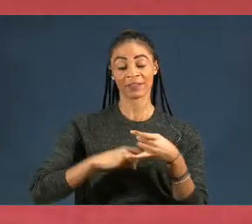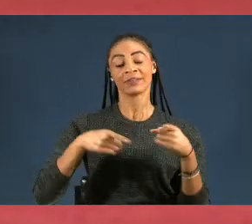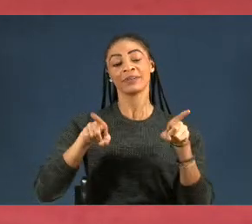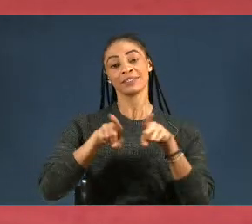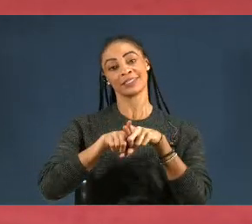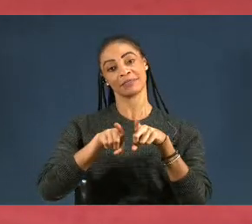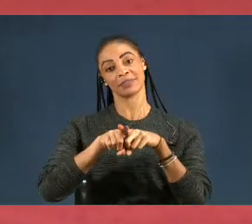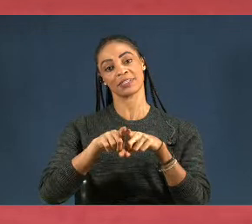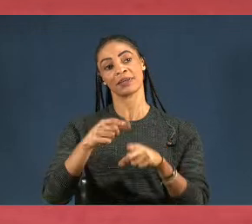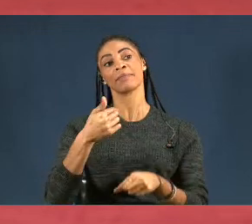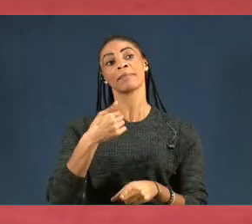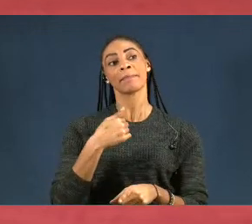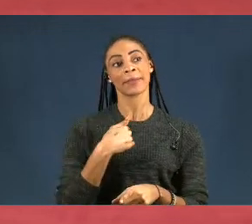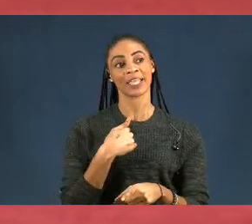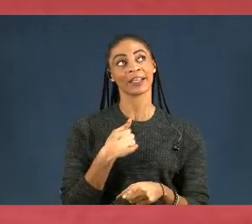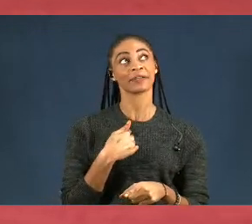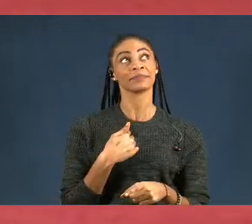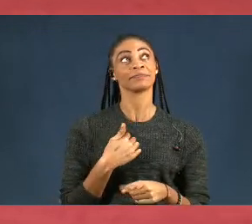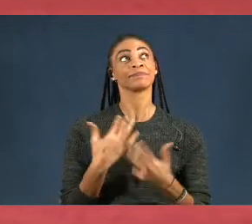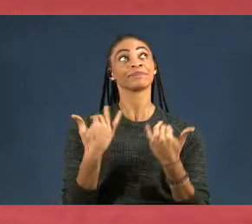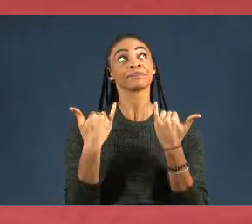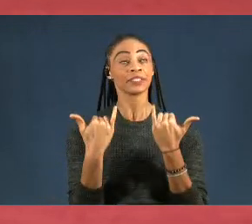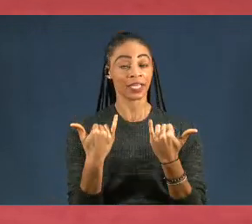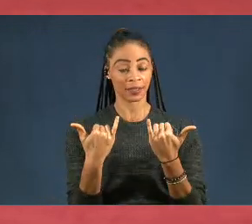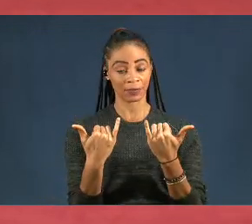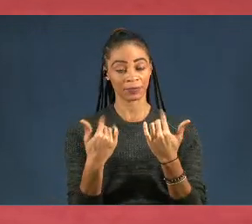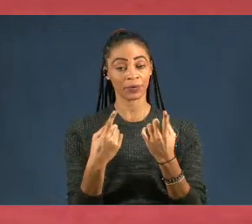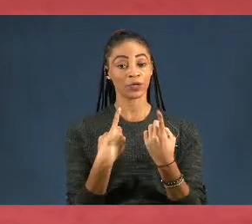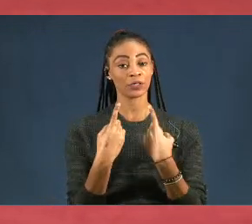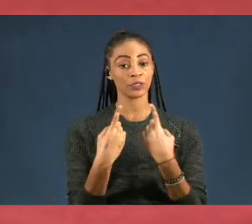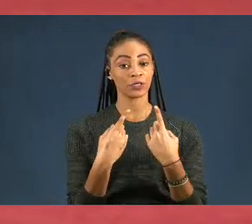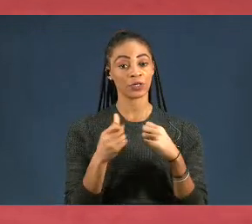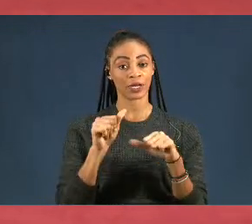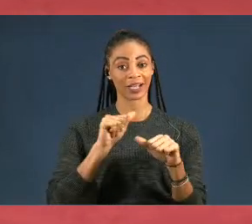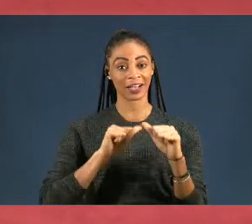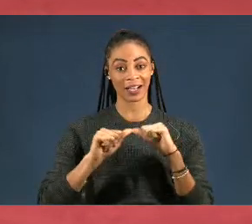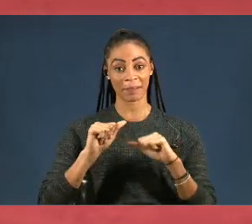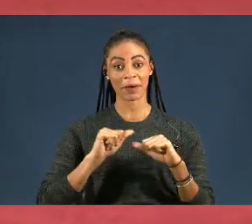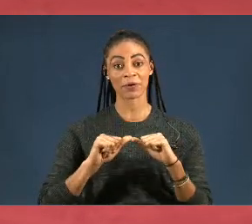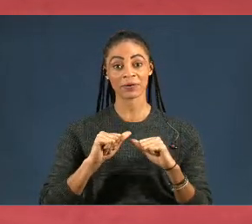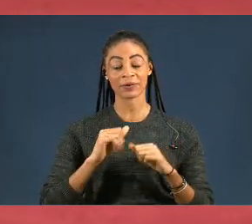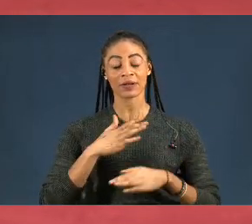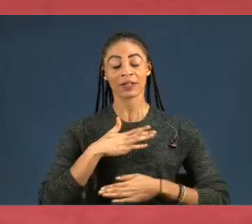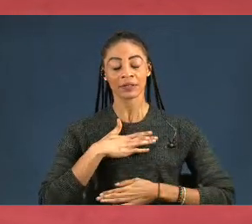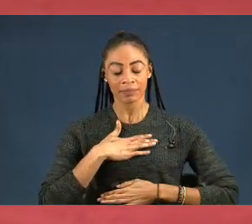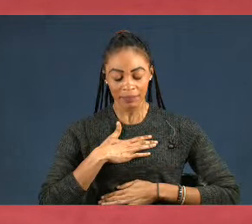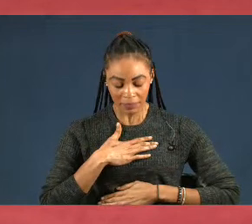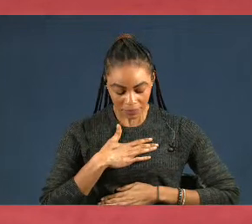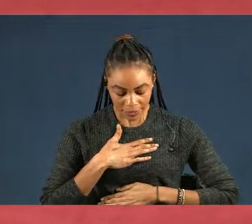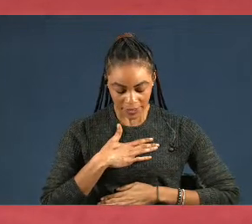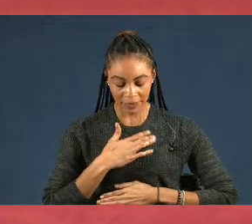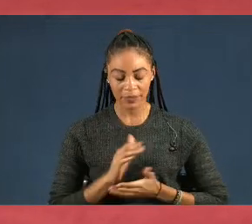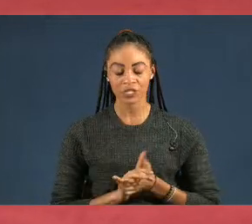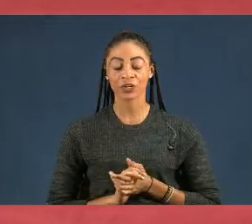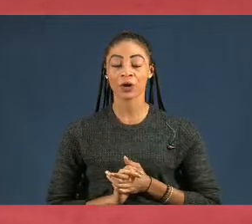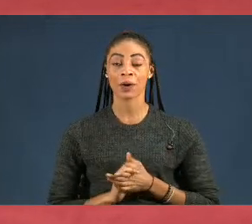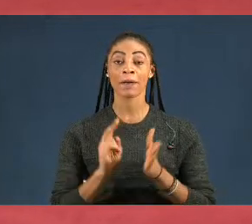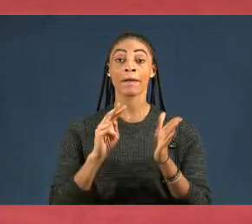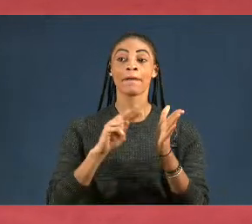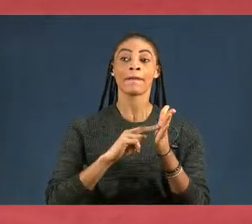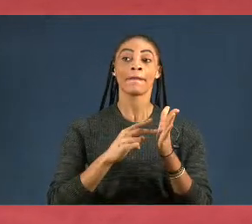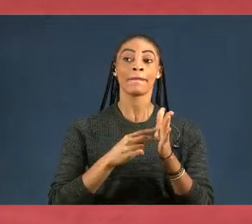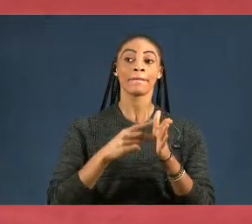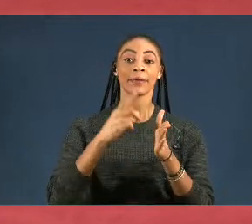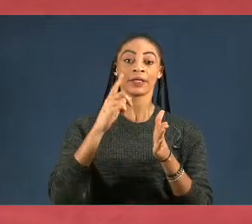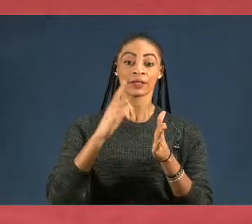Let me talk about submission in the interest of time. Submission. What is submission?